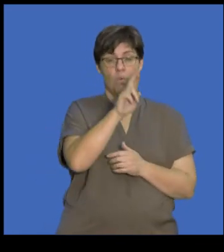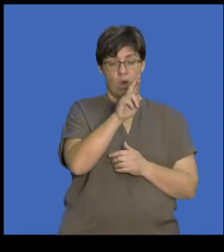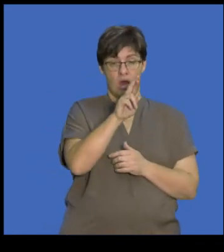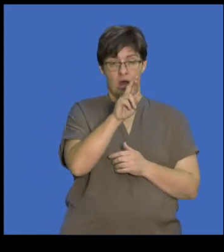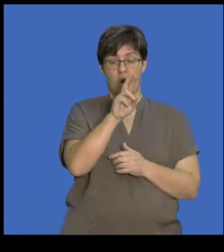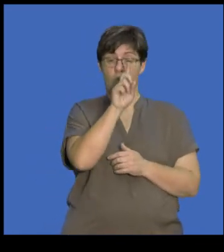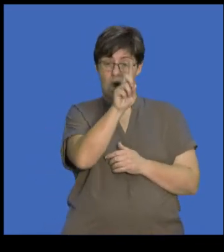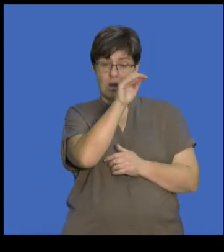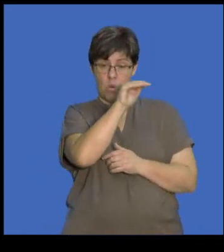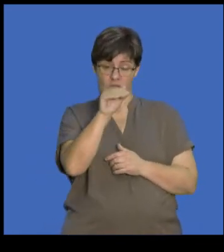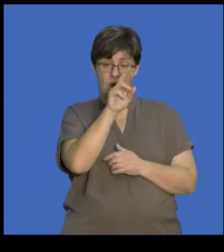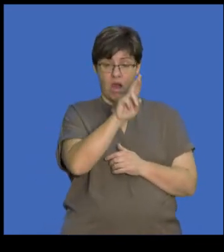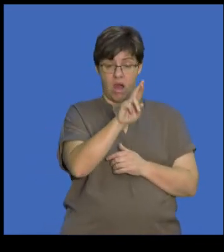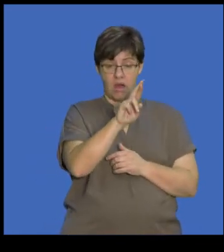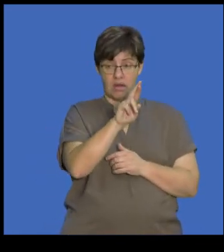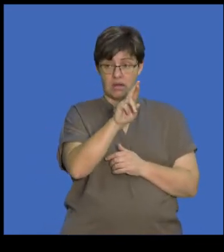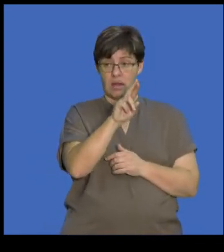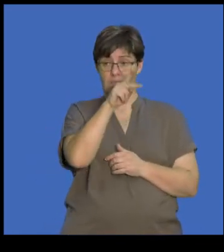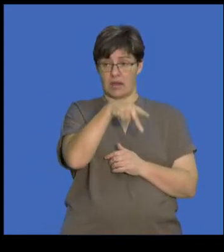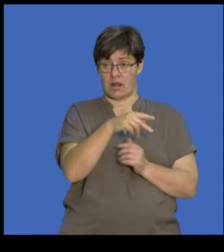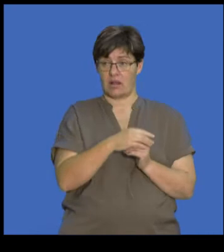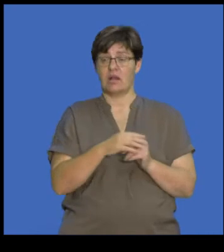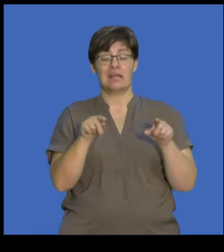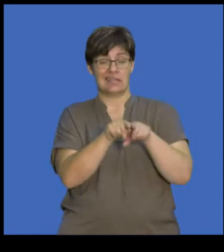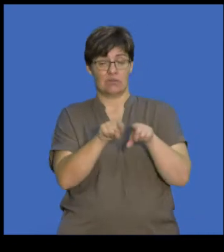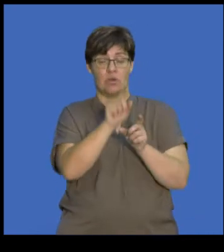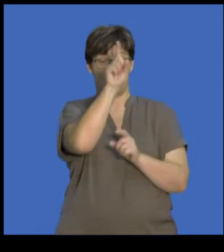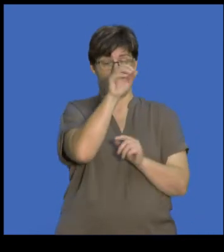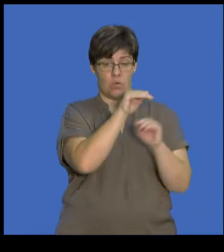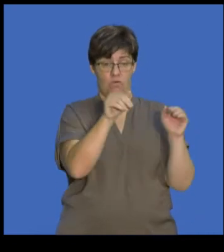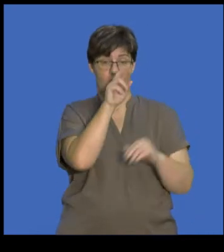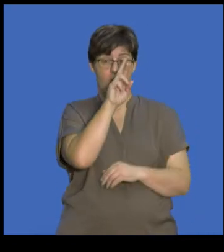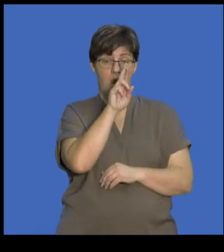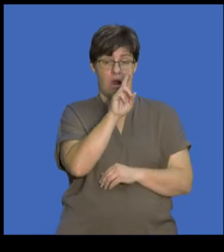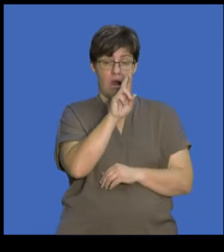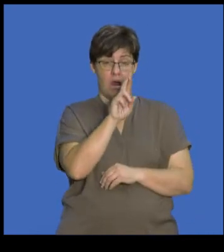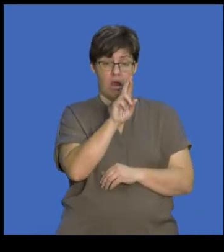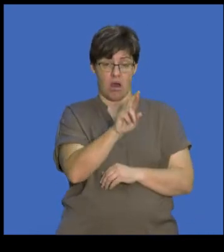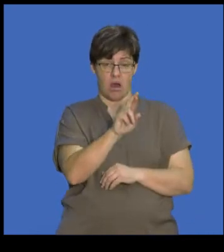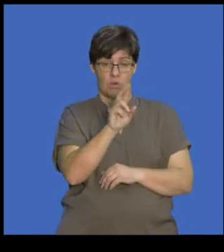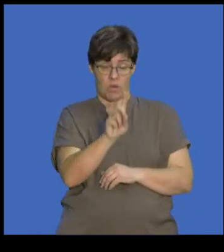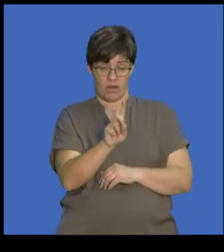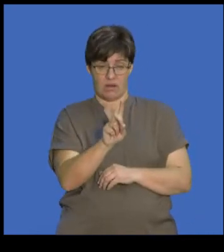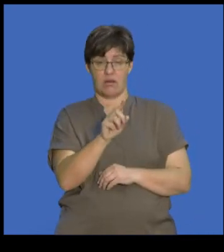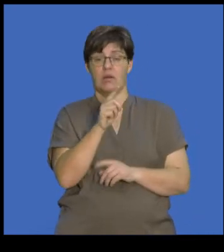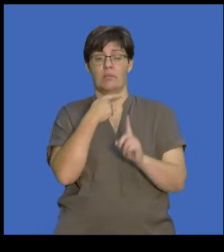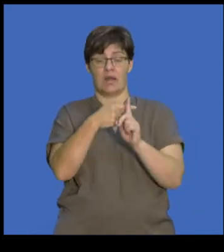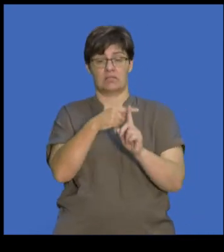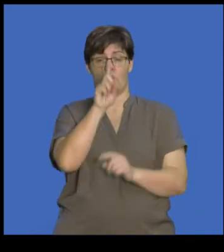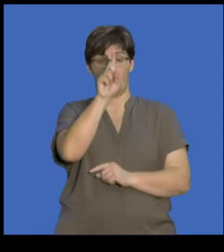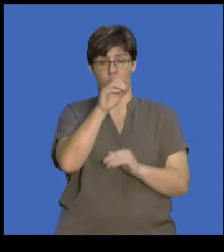total resistance, is equals to 1 over R1 plus 1 over R2, okay,